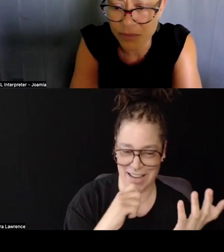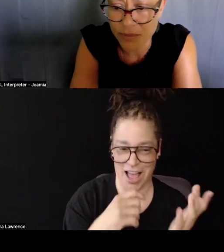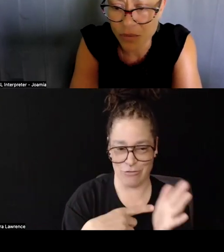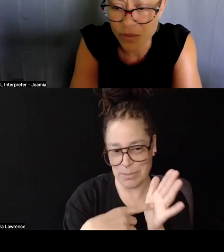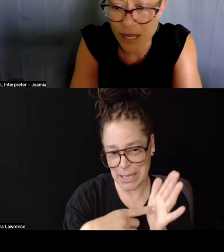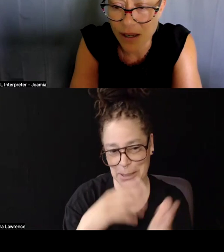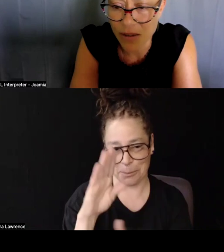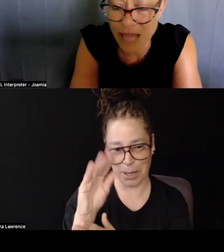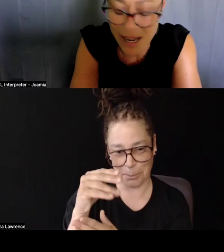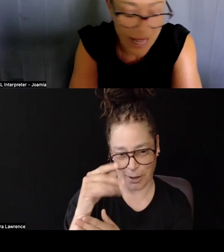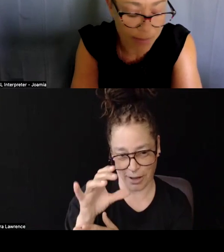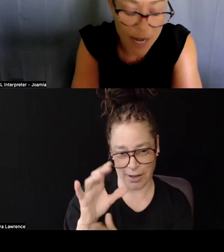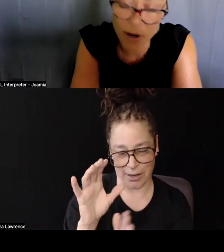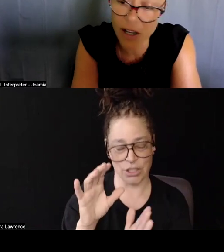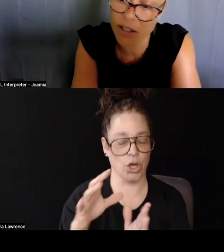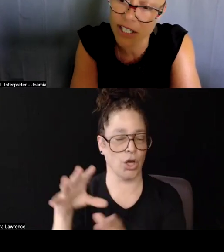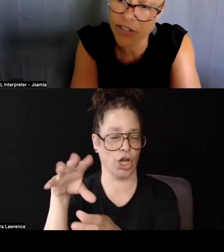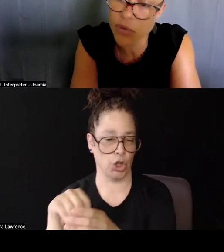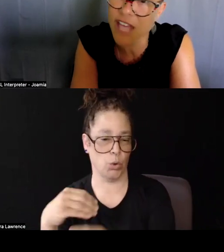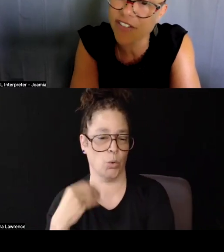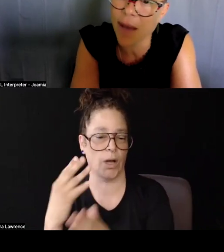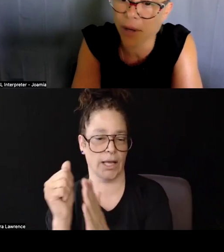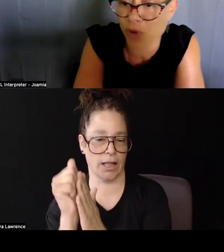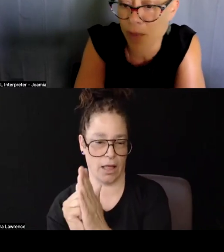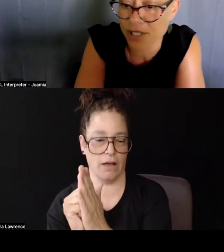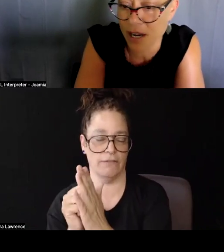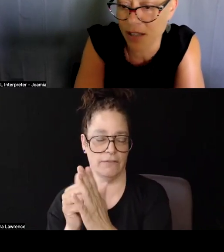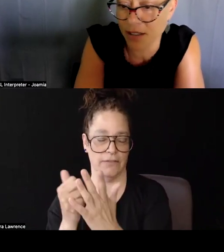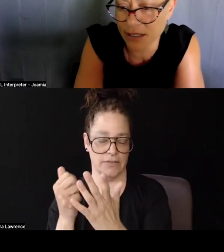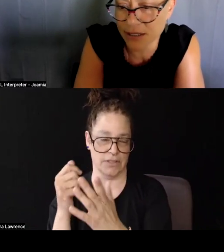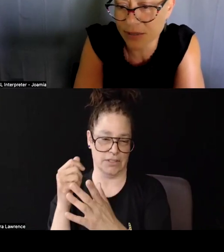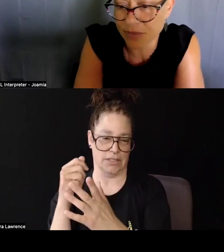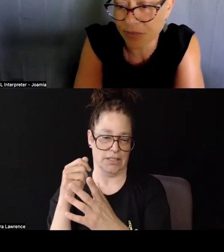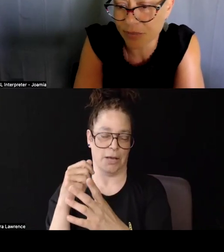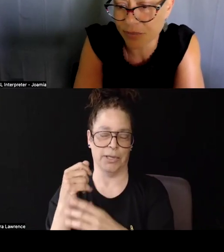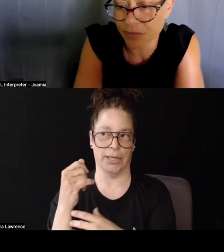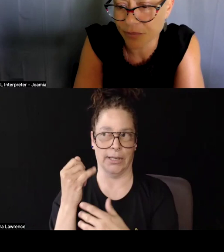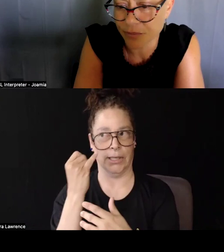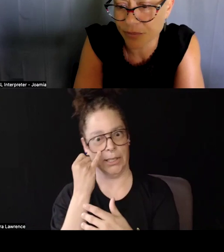um Black and BIPOC individuals have not been represented.